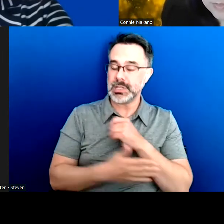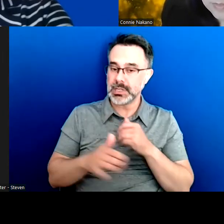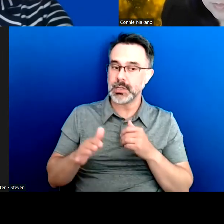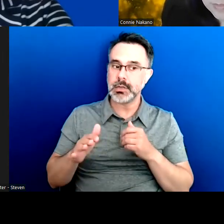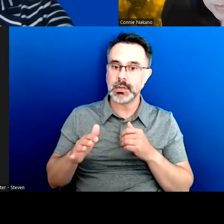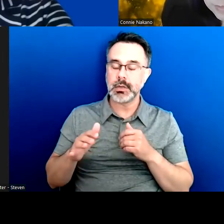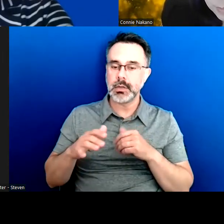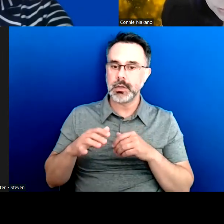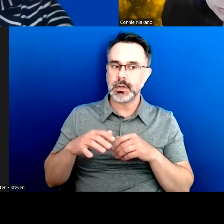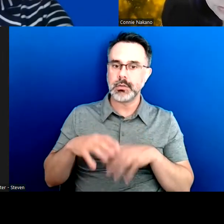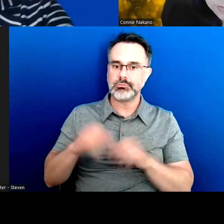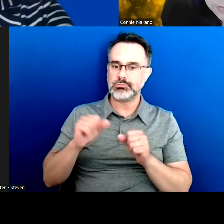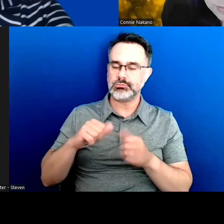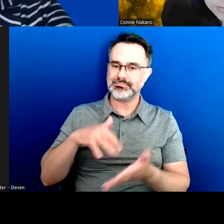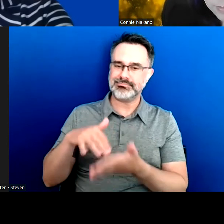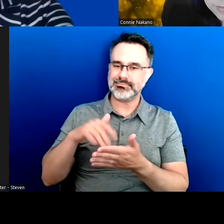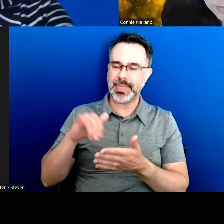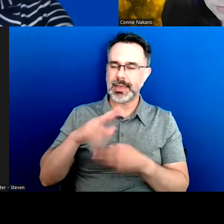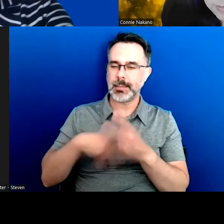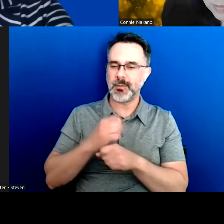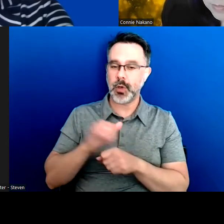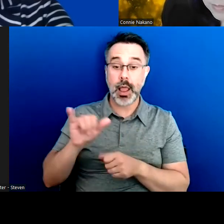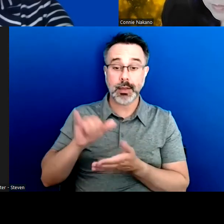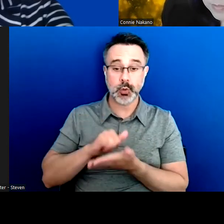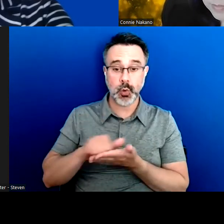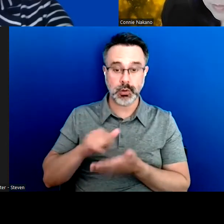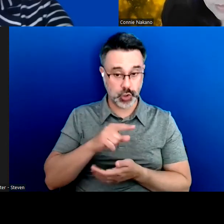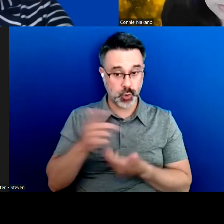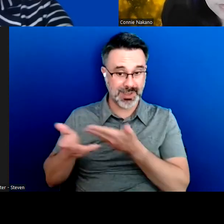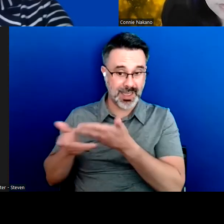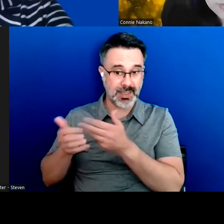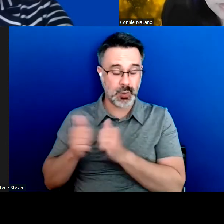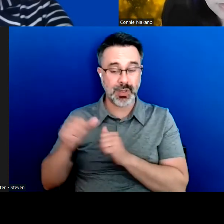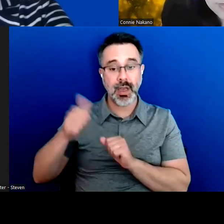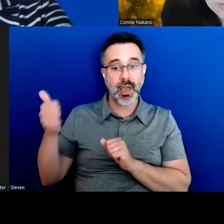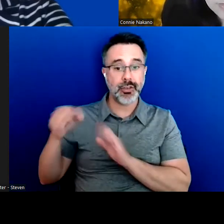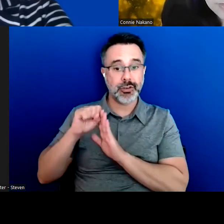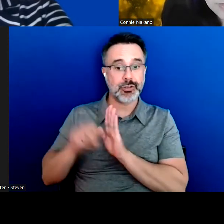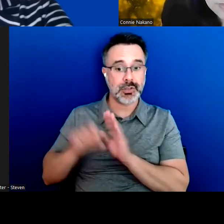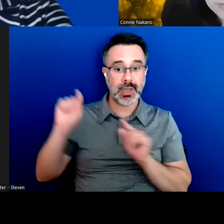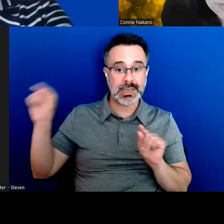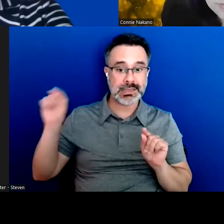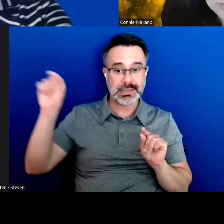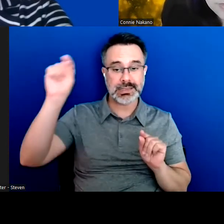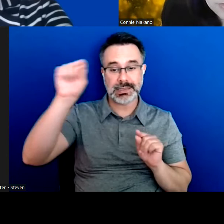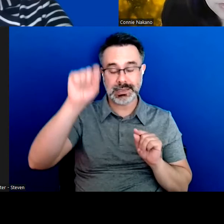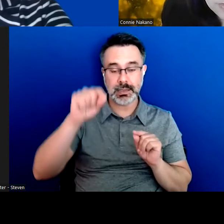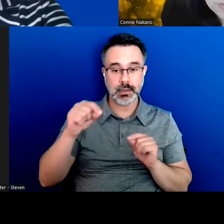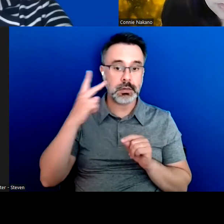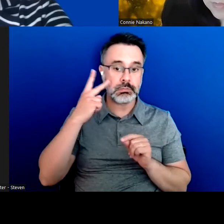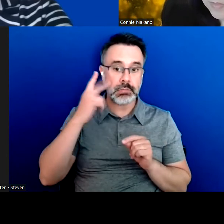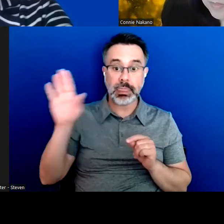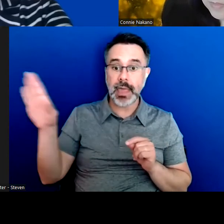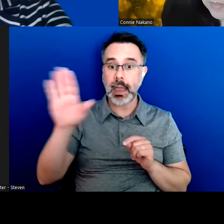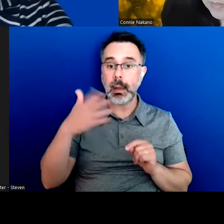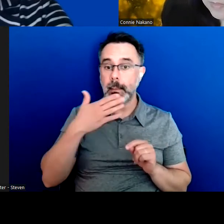work around this. So are you also engaging with counterparts in other areas to see what their best practices